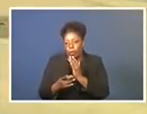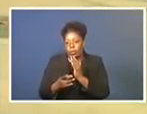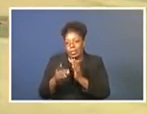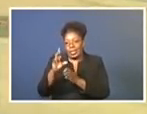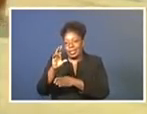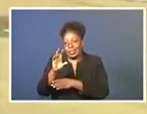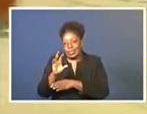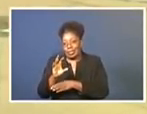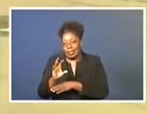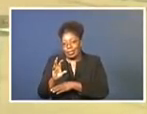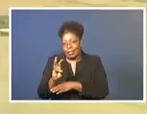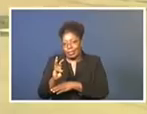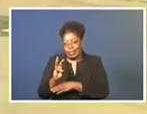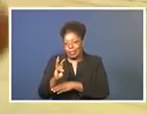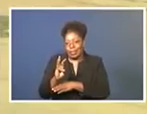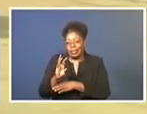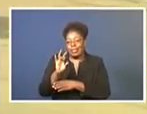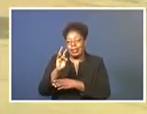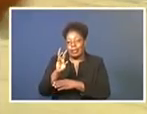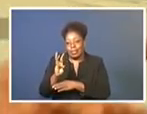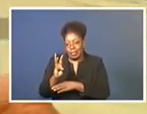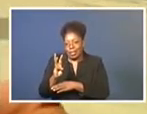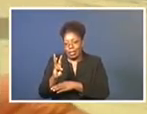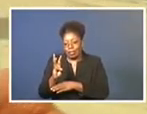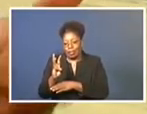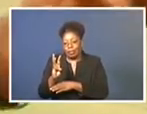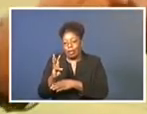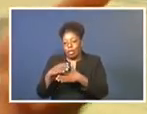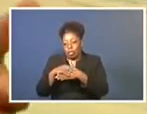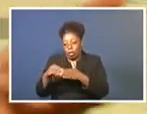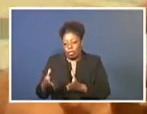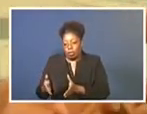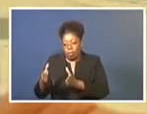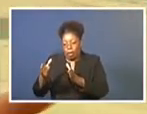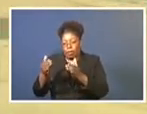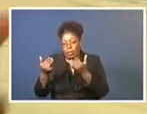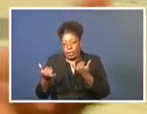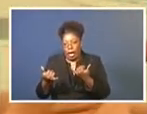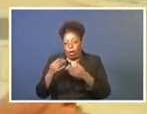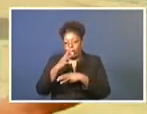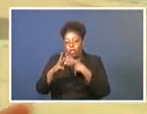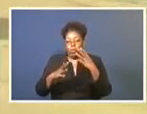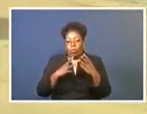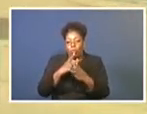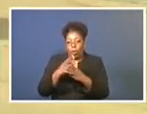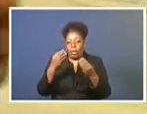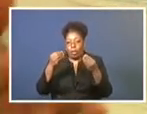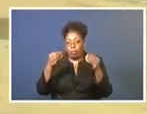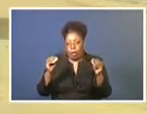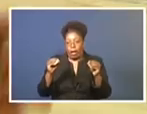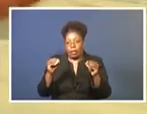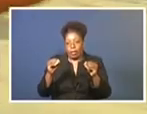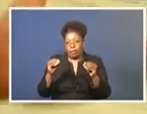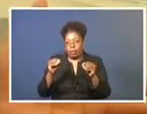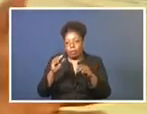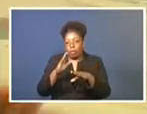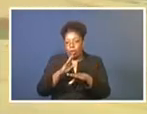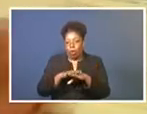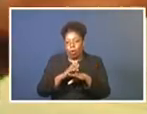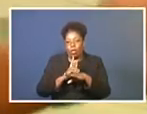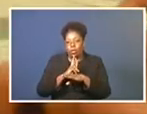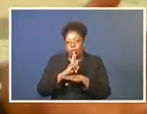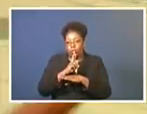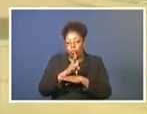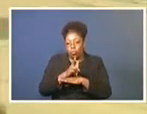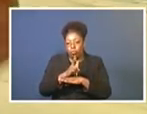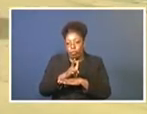$76, a barrel. Spotters on the world market, on Wall Street, based on raw data and